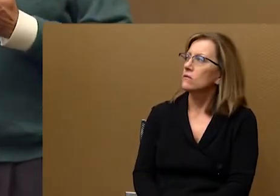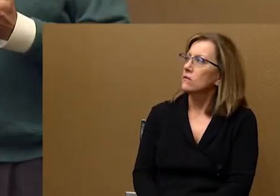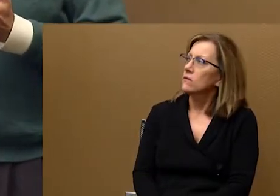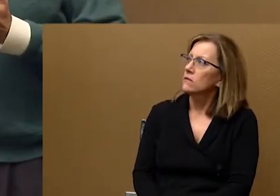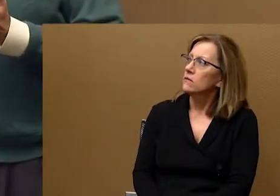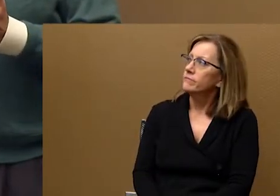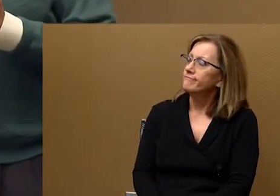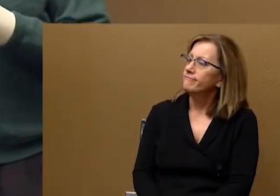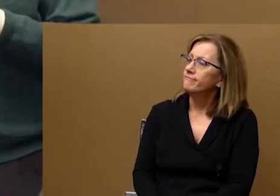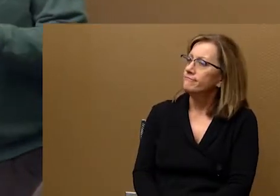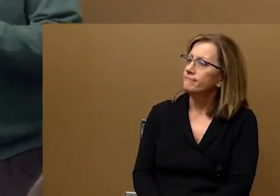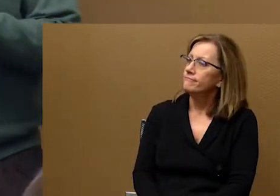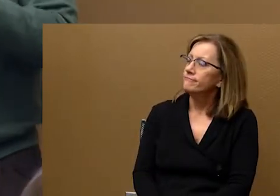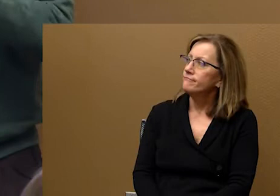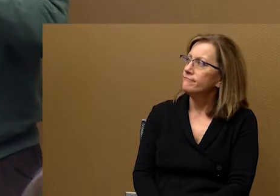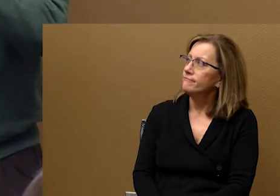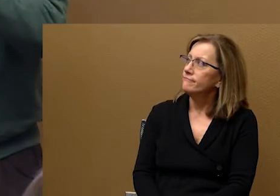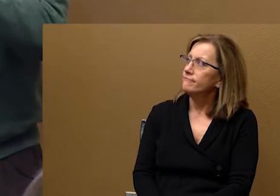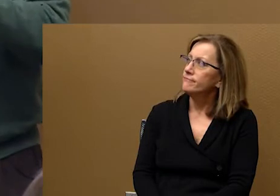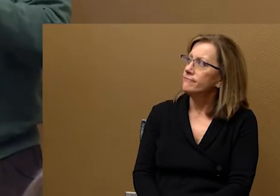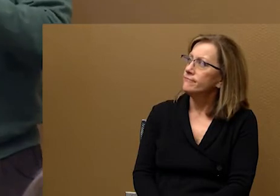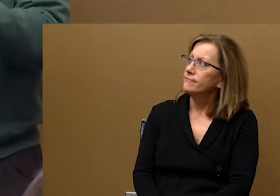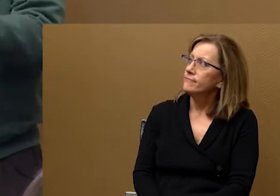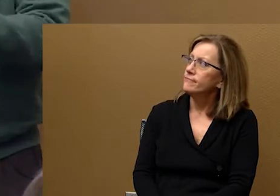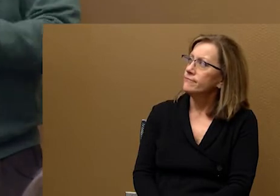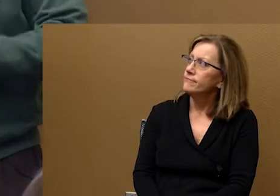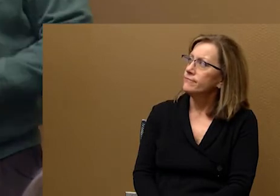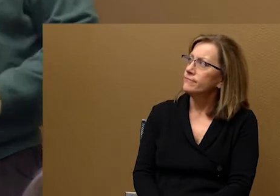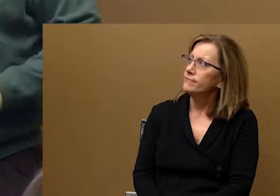I'd like to respond to that. So